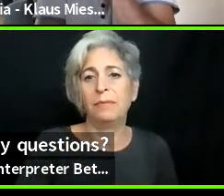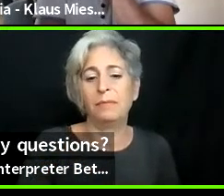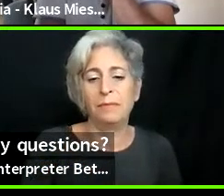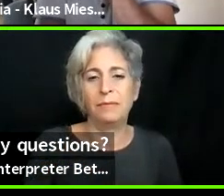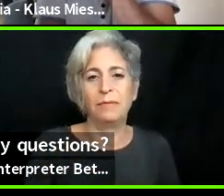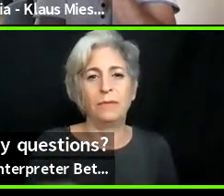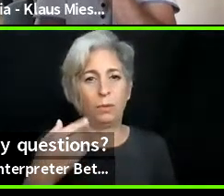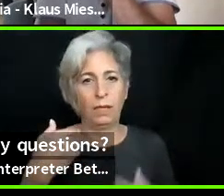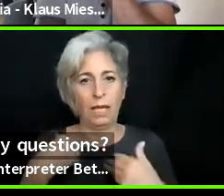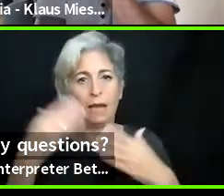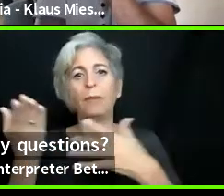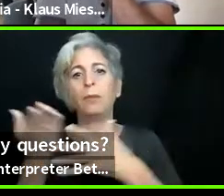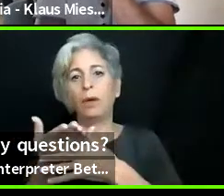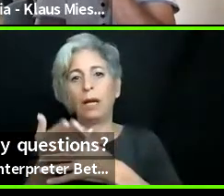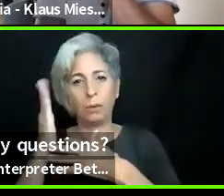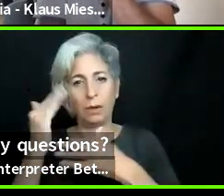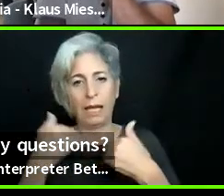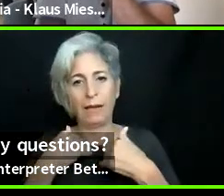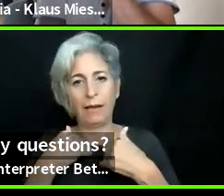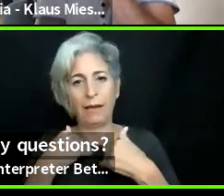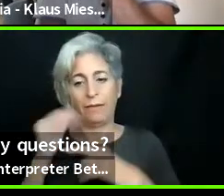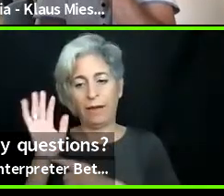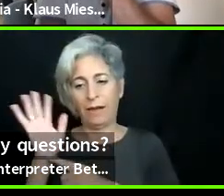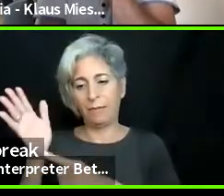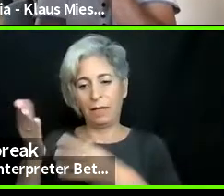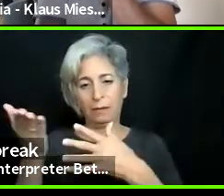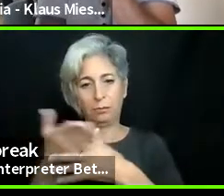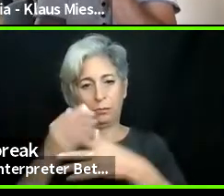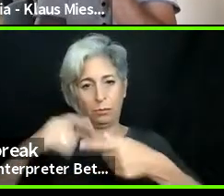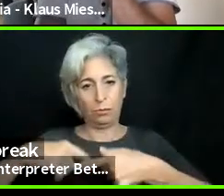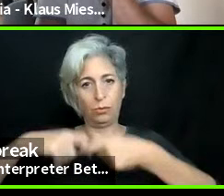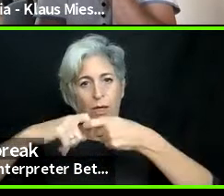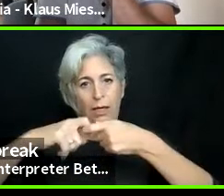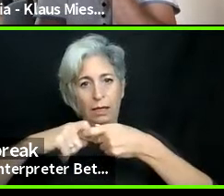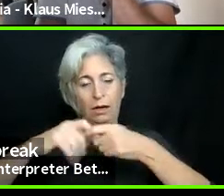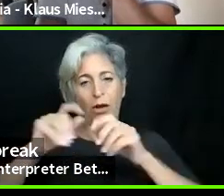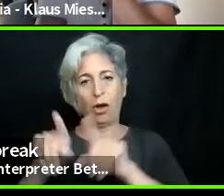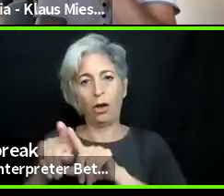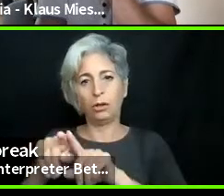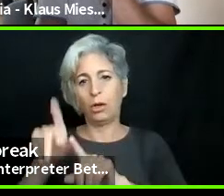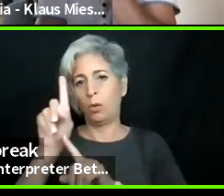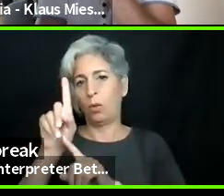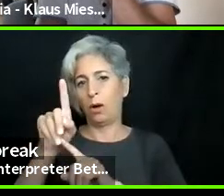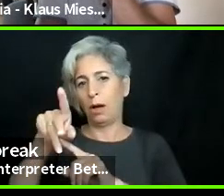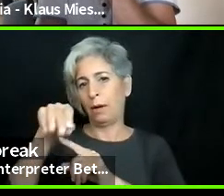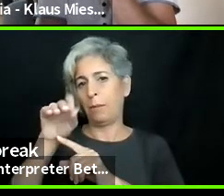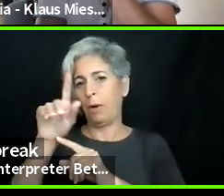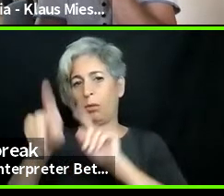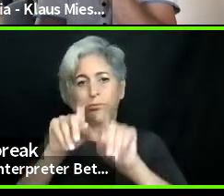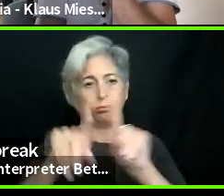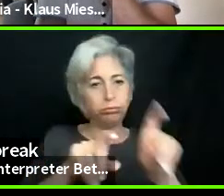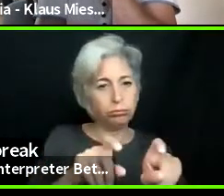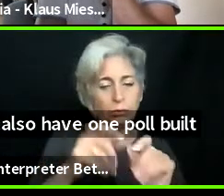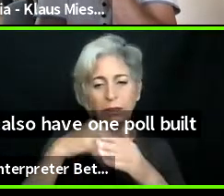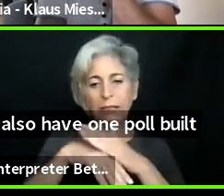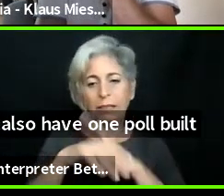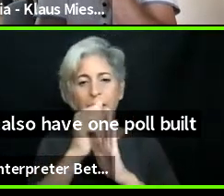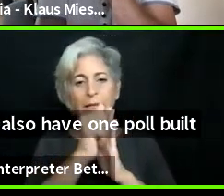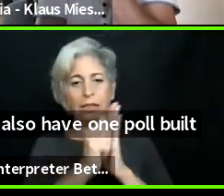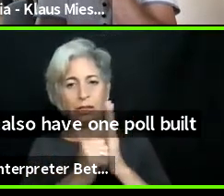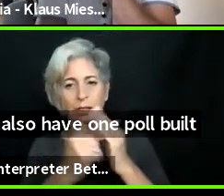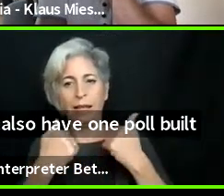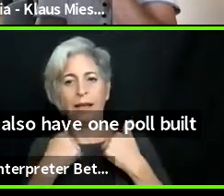We do have a break plan. It's a 5-minute break. We also have one poll built into the agenda.